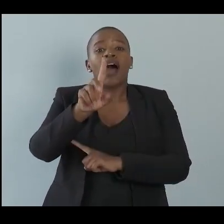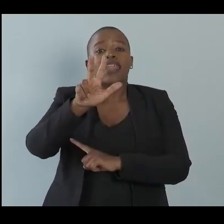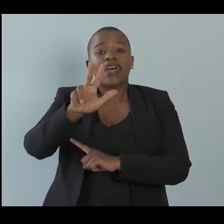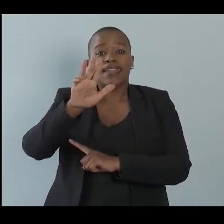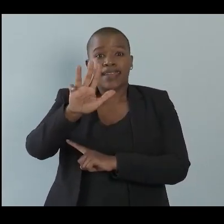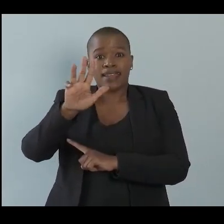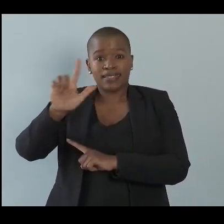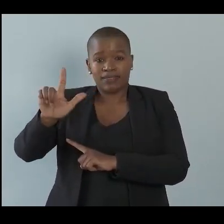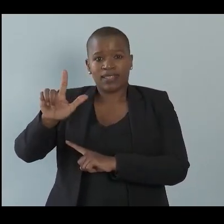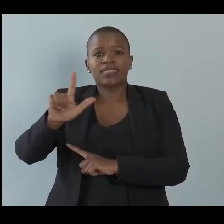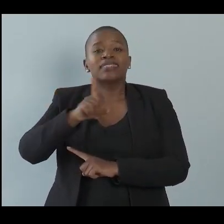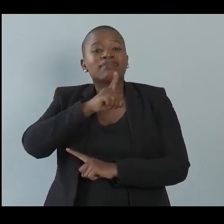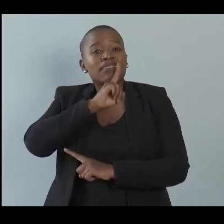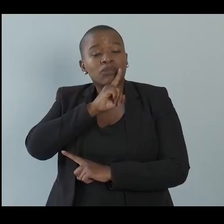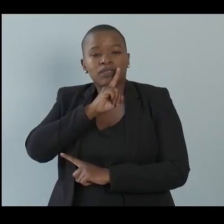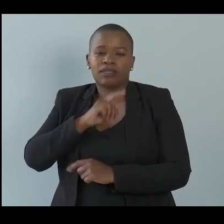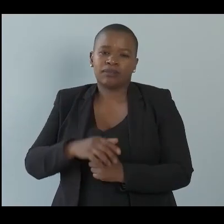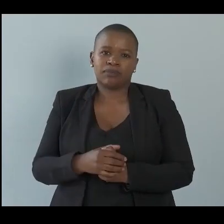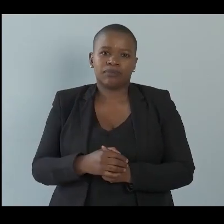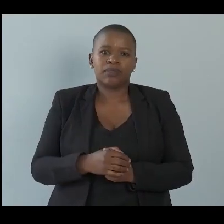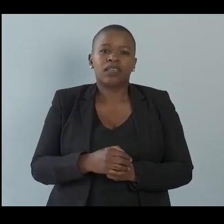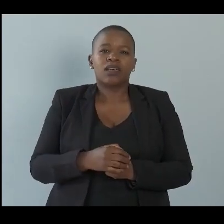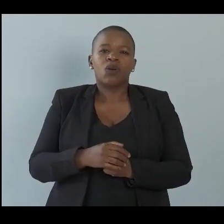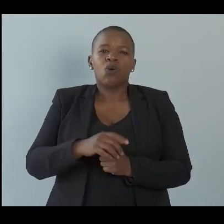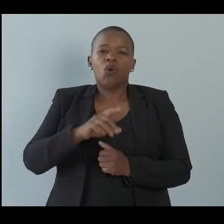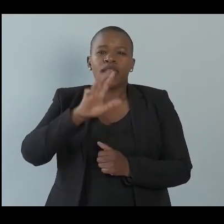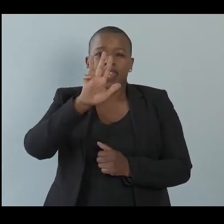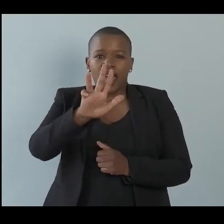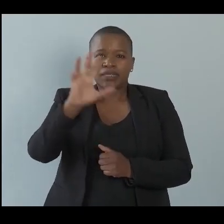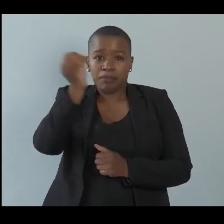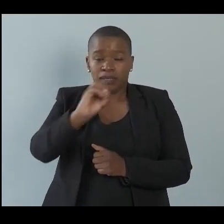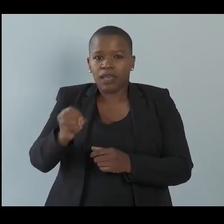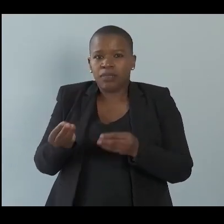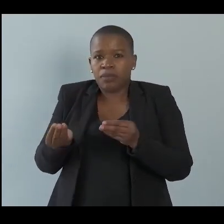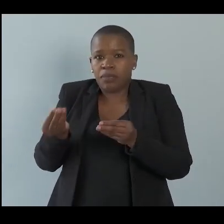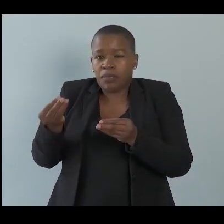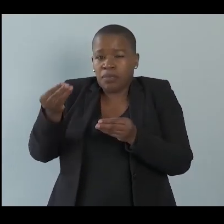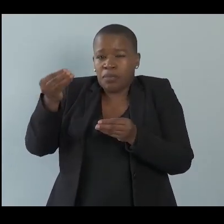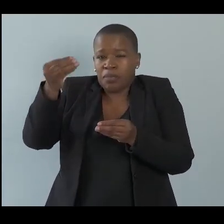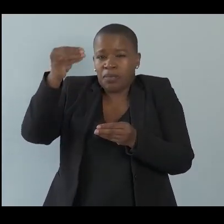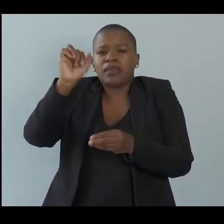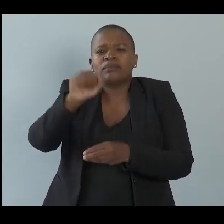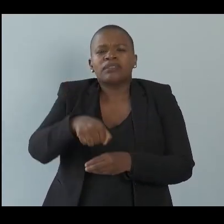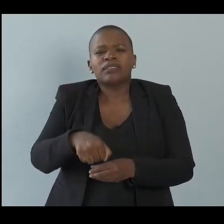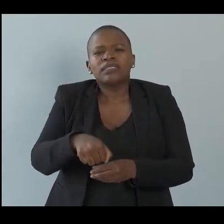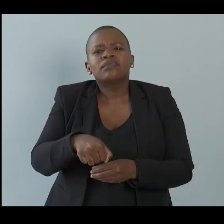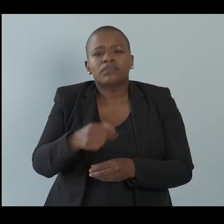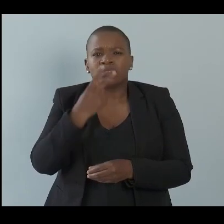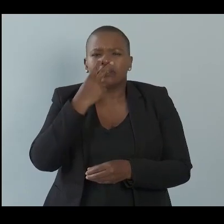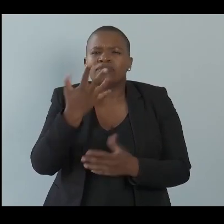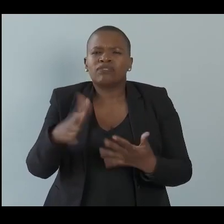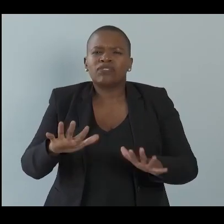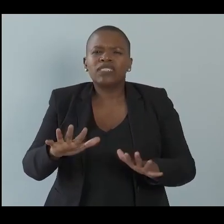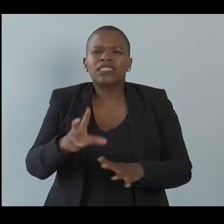187,273, up 91%. We achieved industry-leading growth with our total subscriber base growing